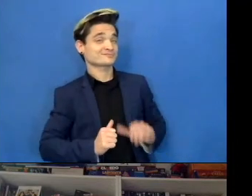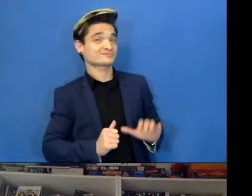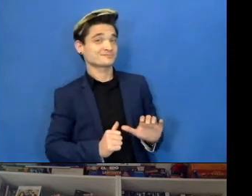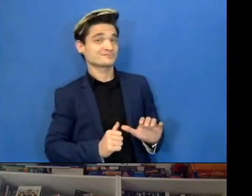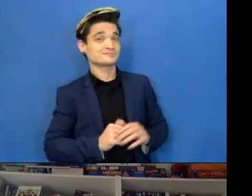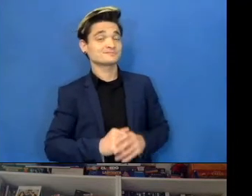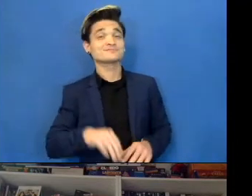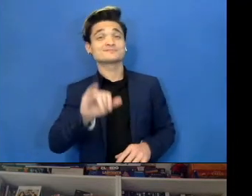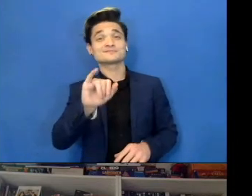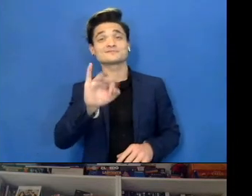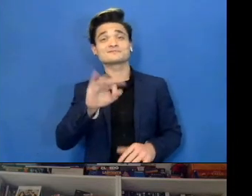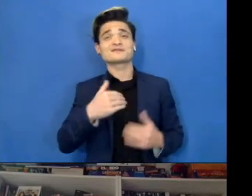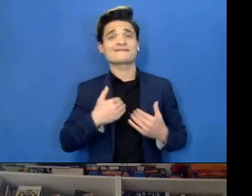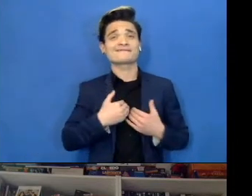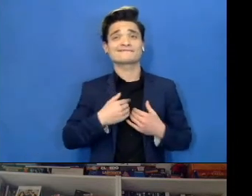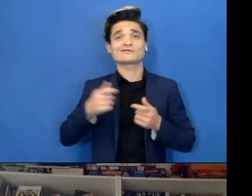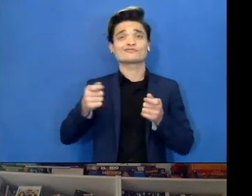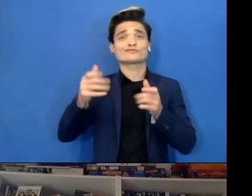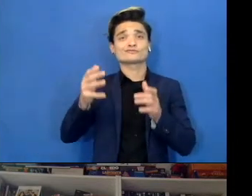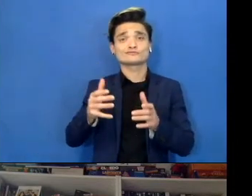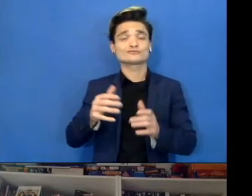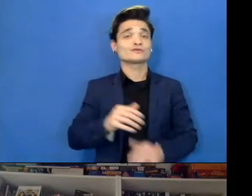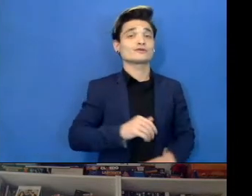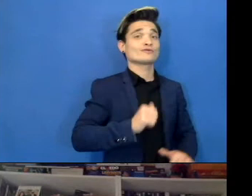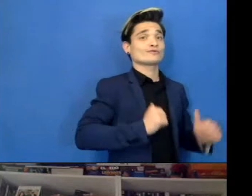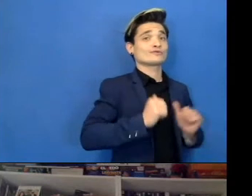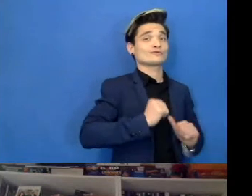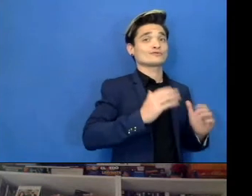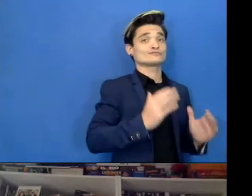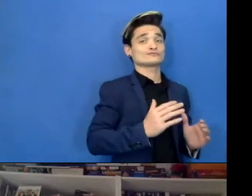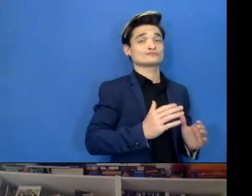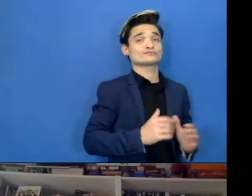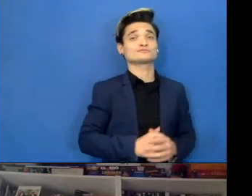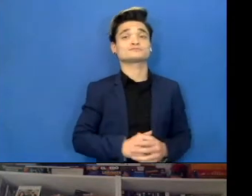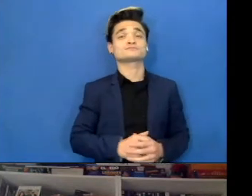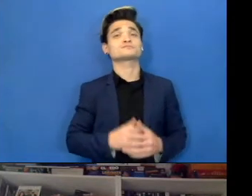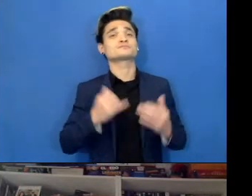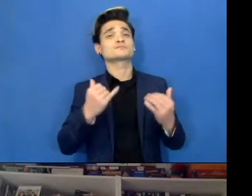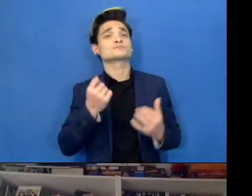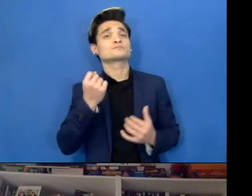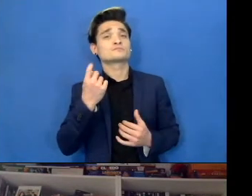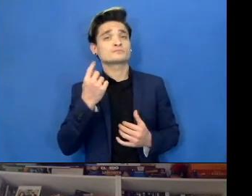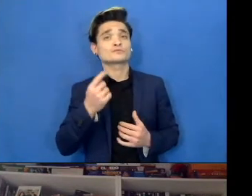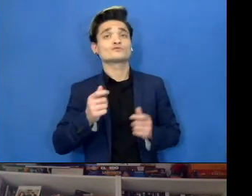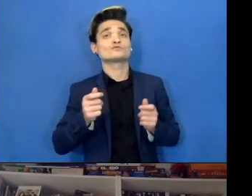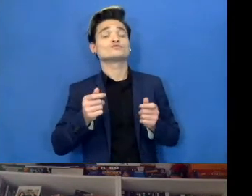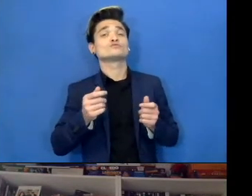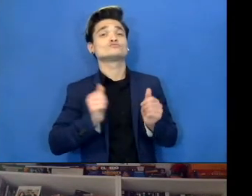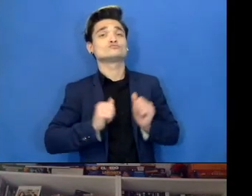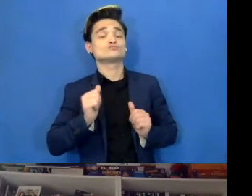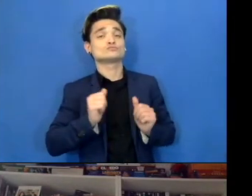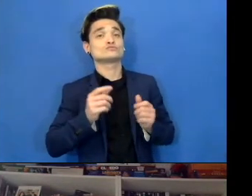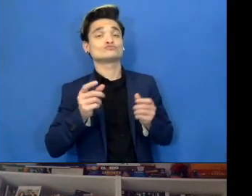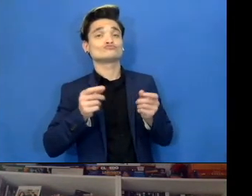right? Now, a director can give permission for something to happen in a scene. Let's say, let's take